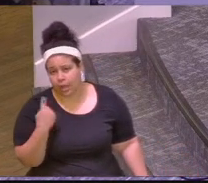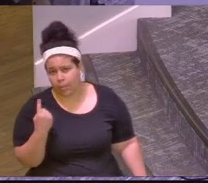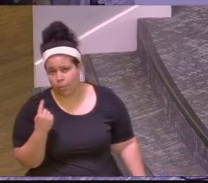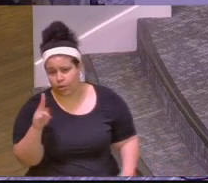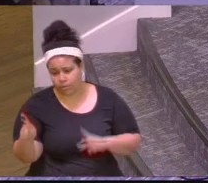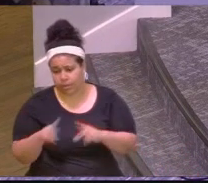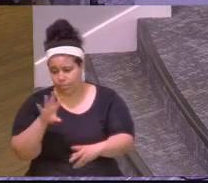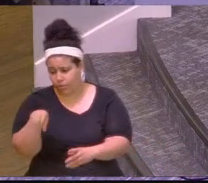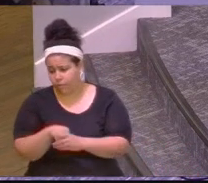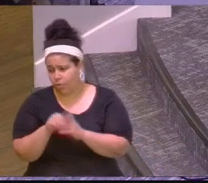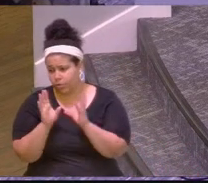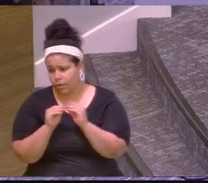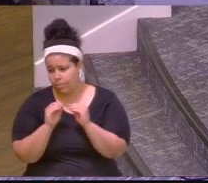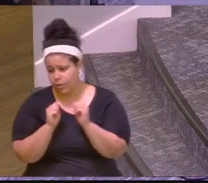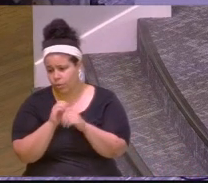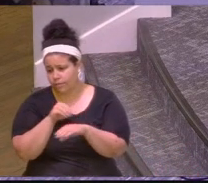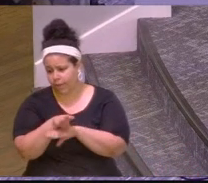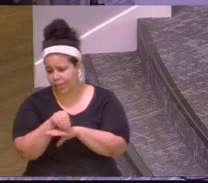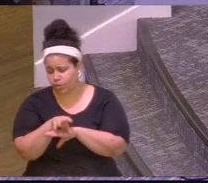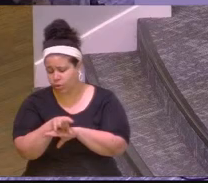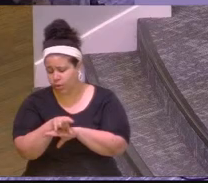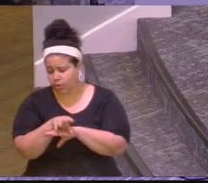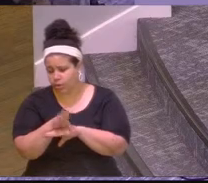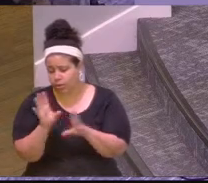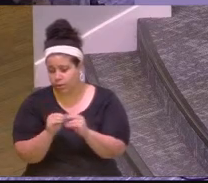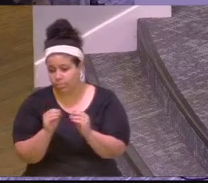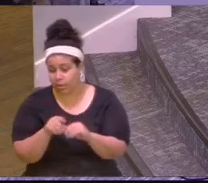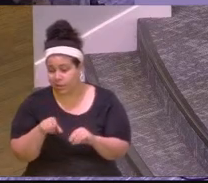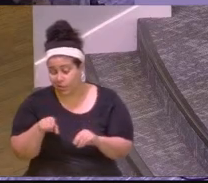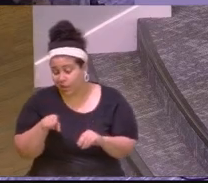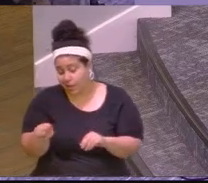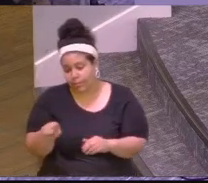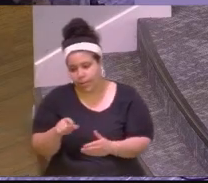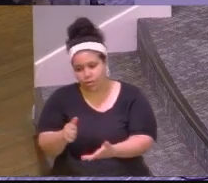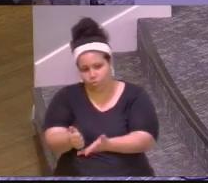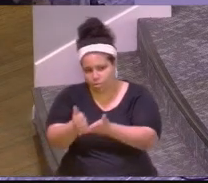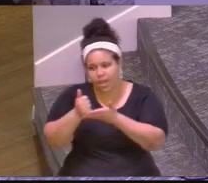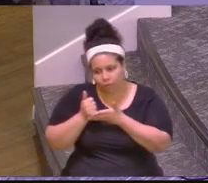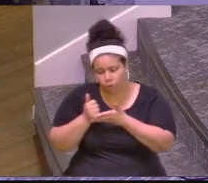advisory committee, and I have found them to be really helpful and really